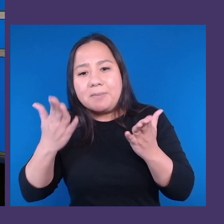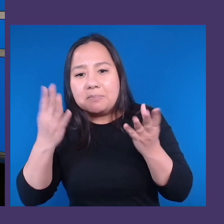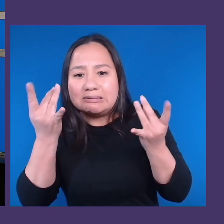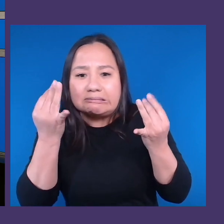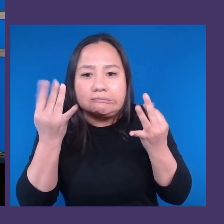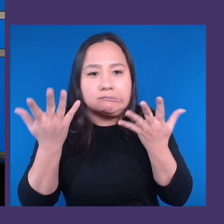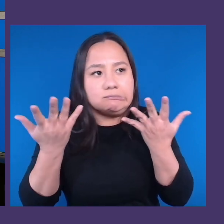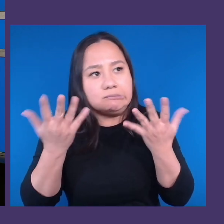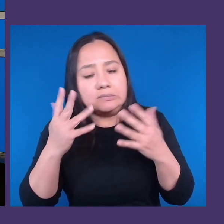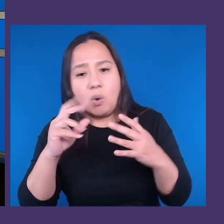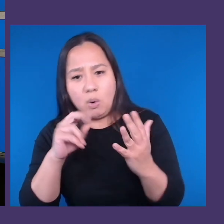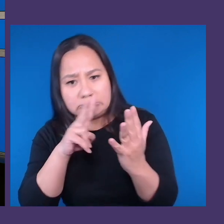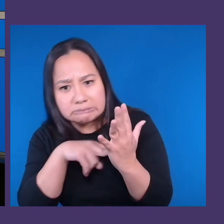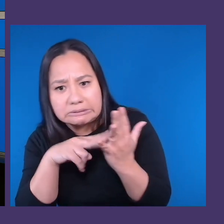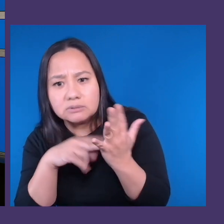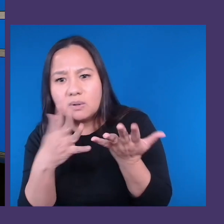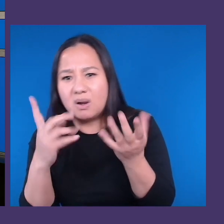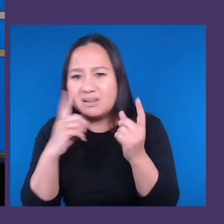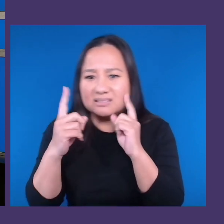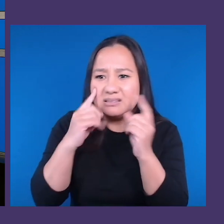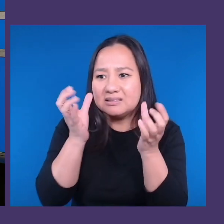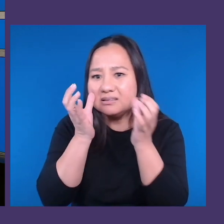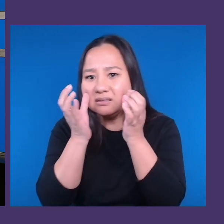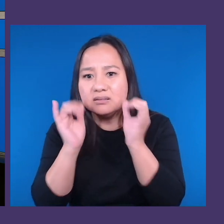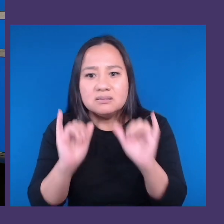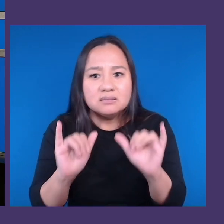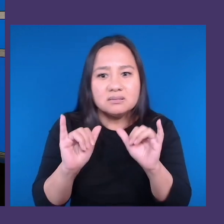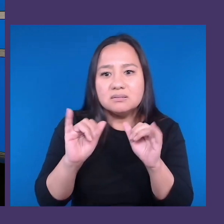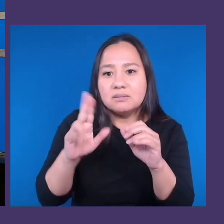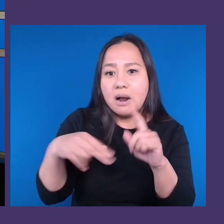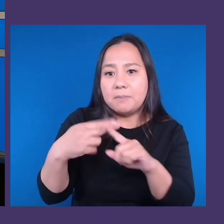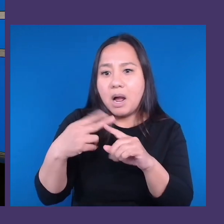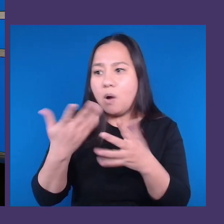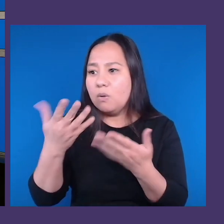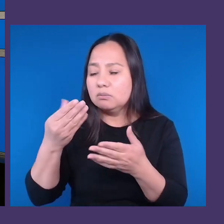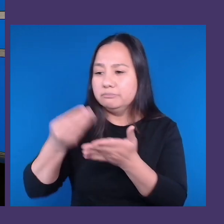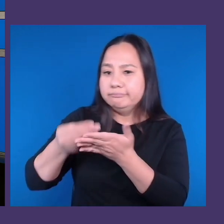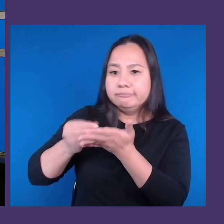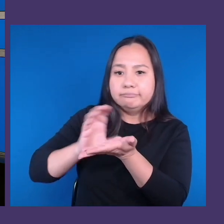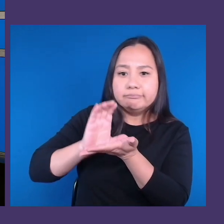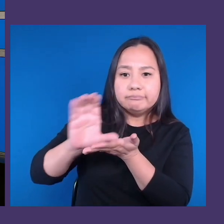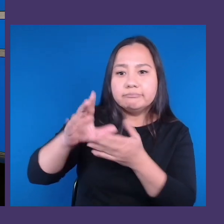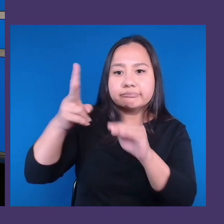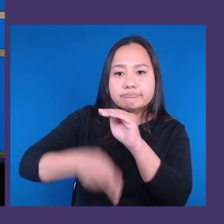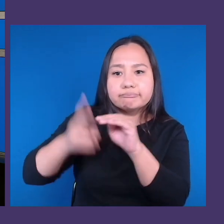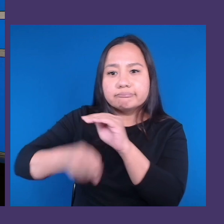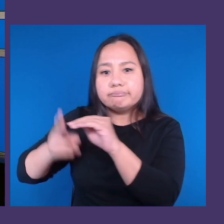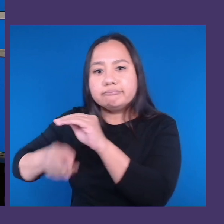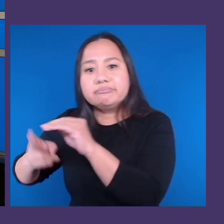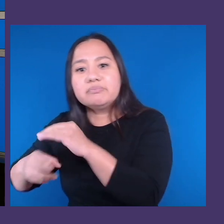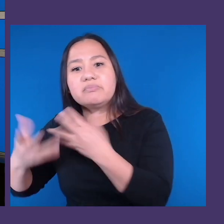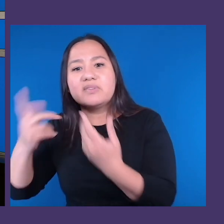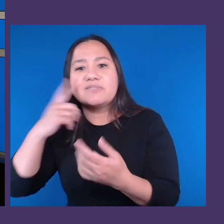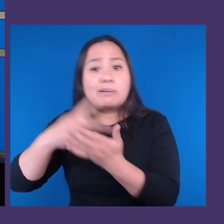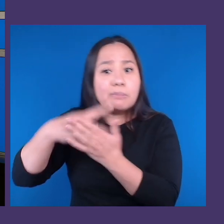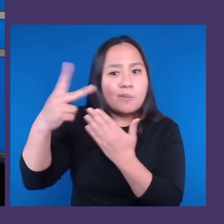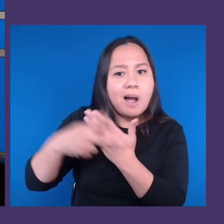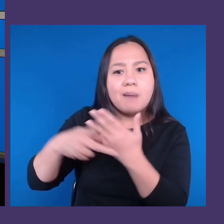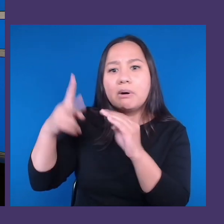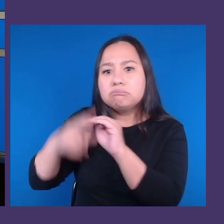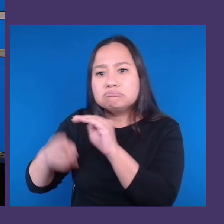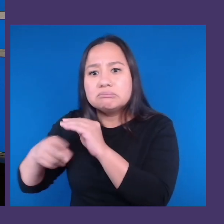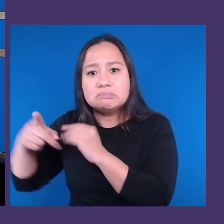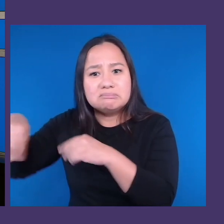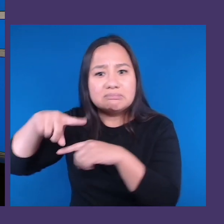about cuts in social spending or other programs upon which they rely. So I think we always